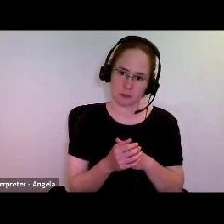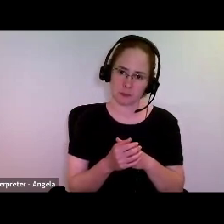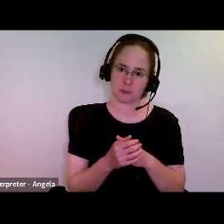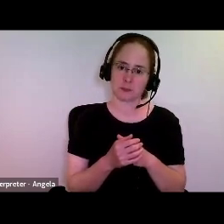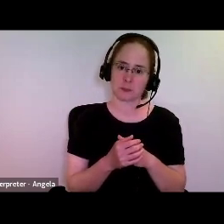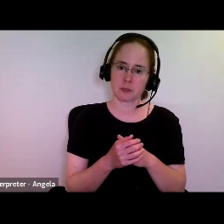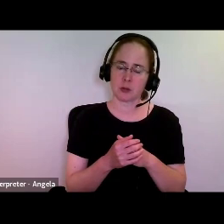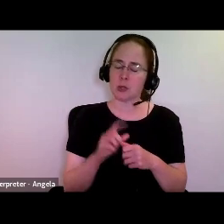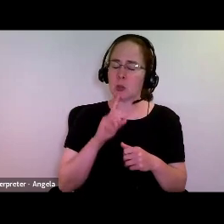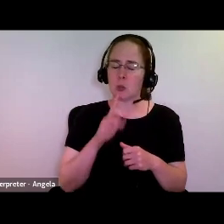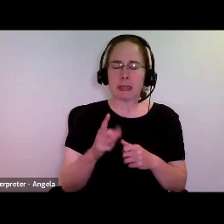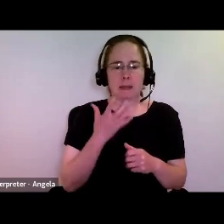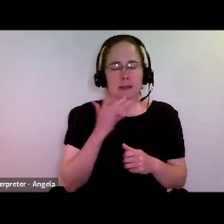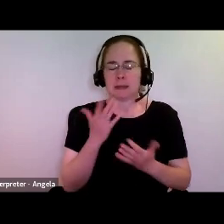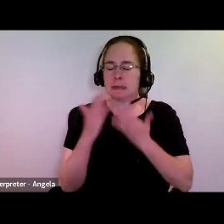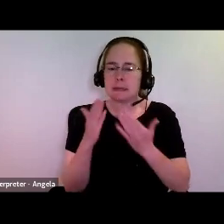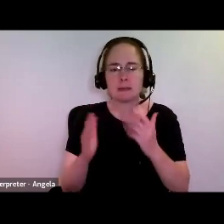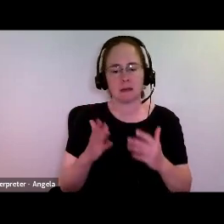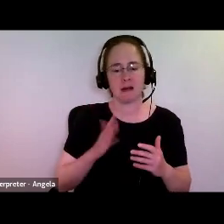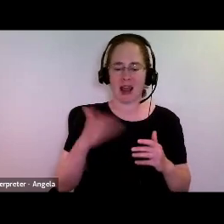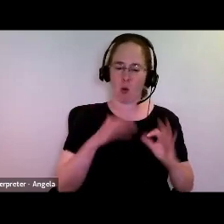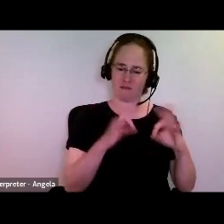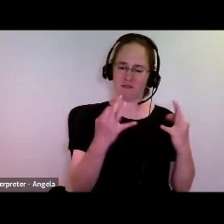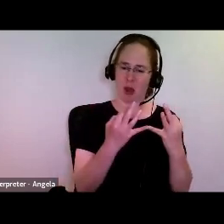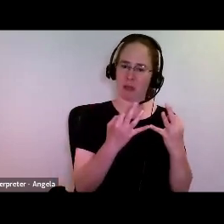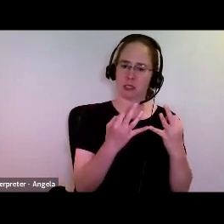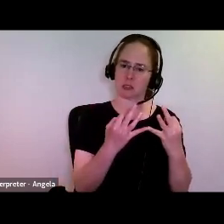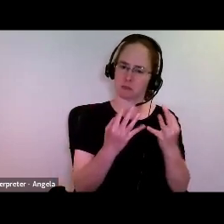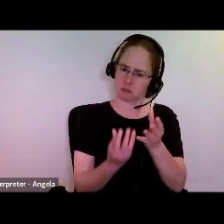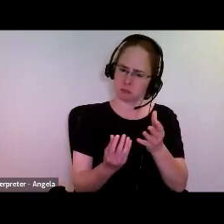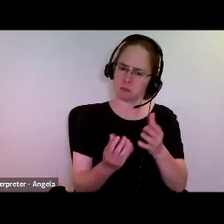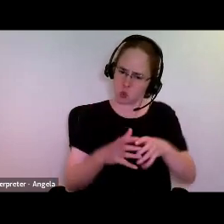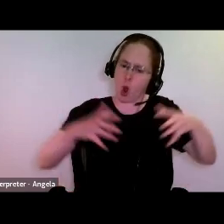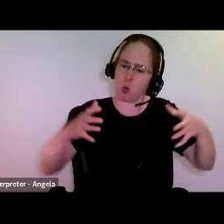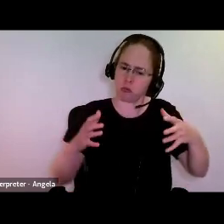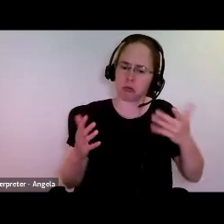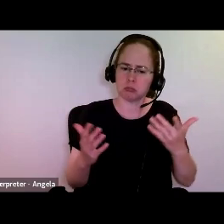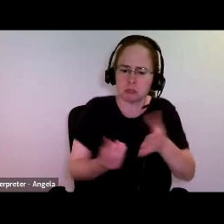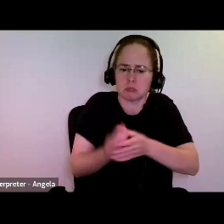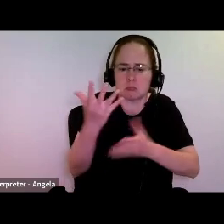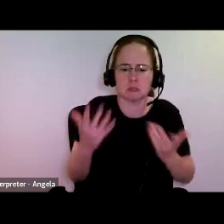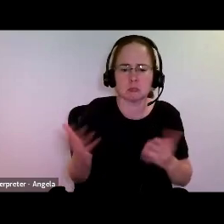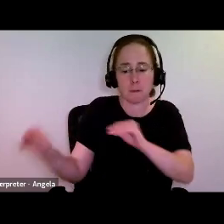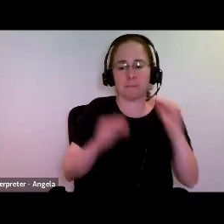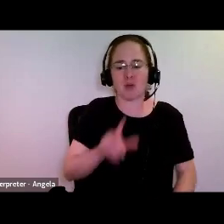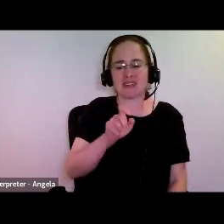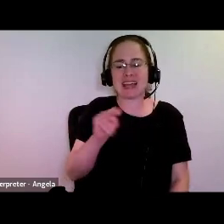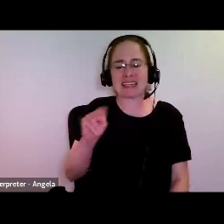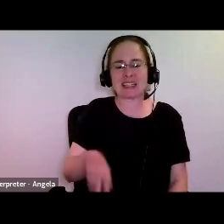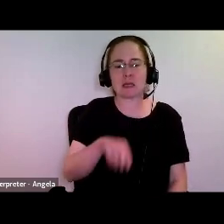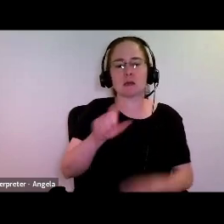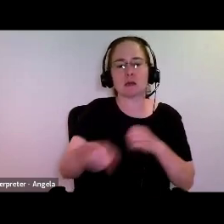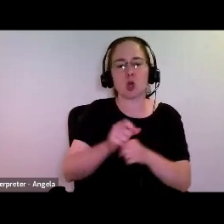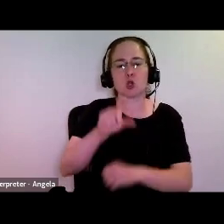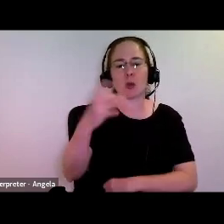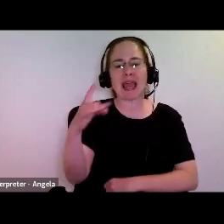how extremely thankful we are for the growth that our family has done. We moved here to Tennessee in 2018, and